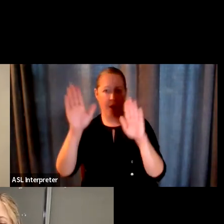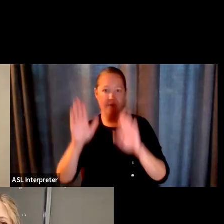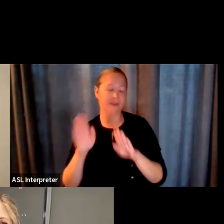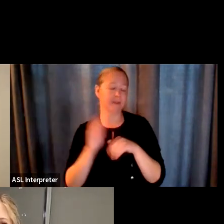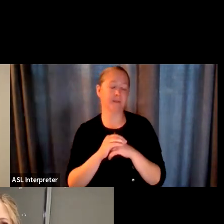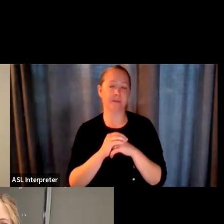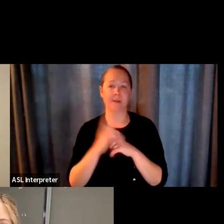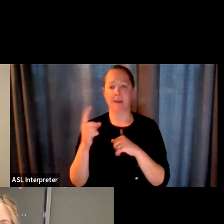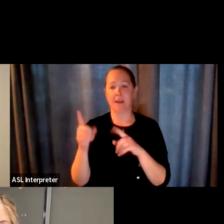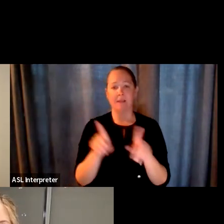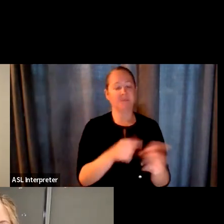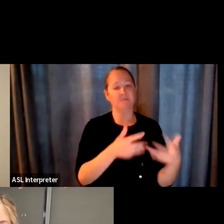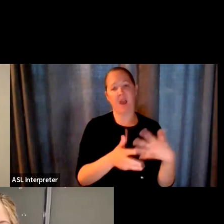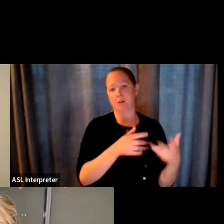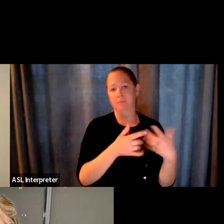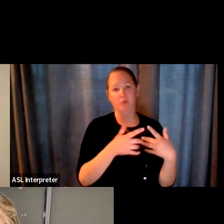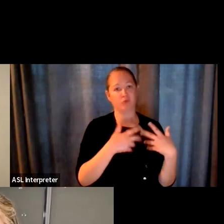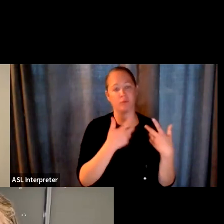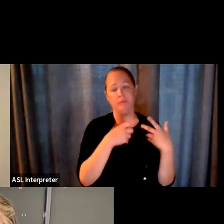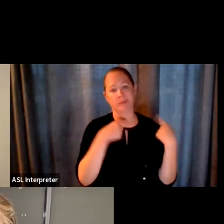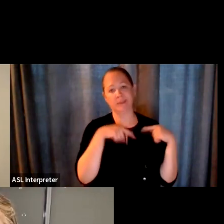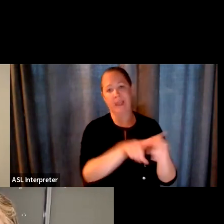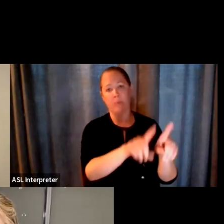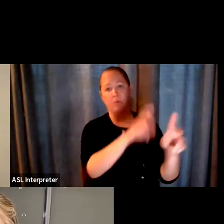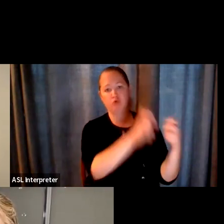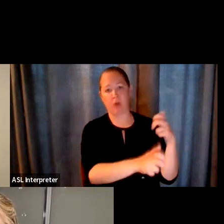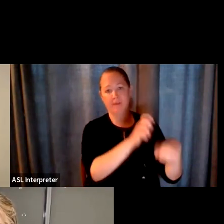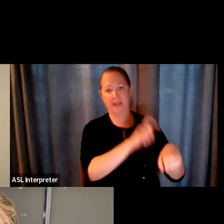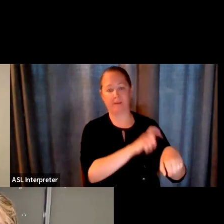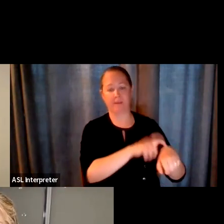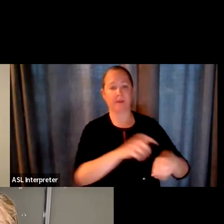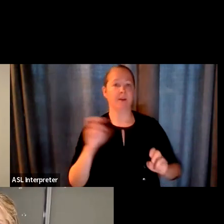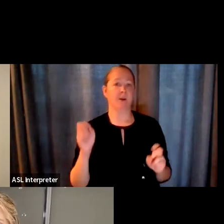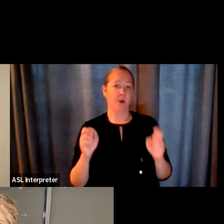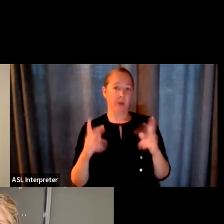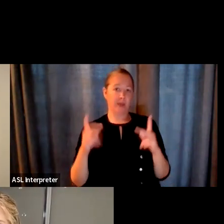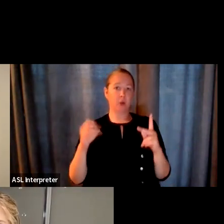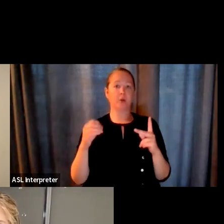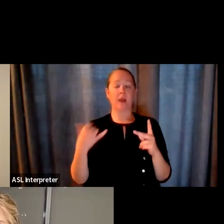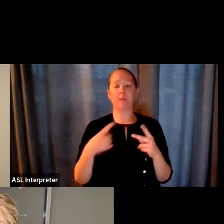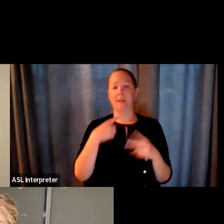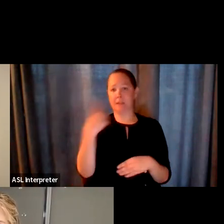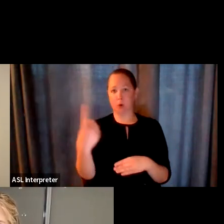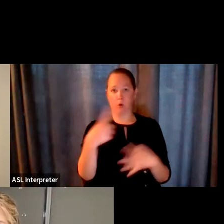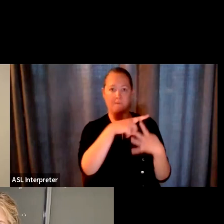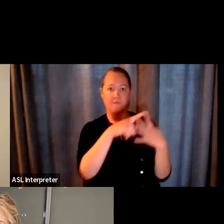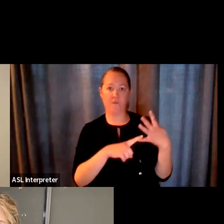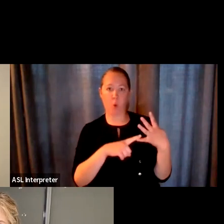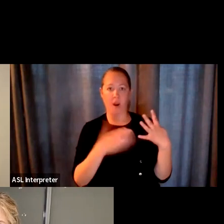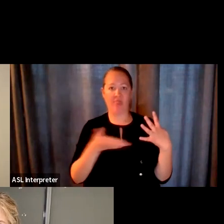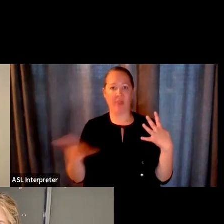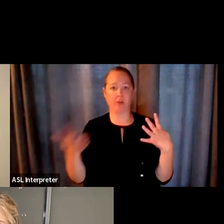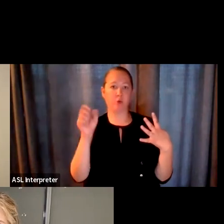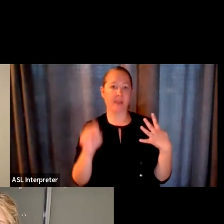as I always do, because folks want to know what you can do after this. I'm going to give you 4 things that you can do right after this to support